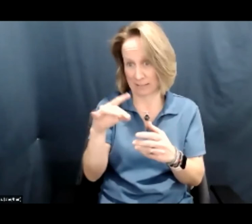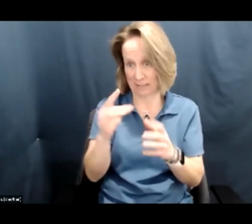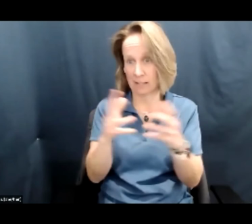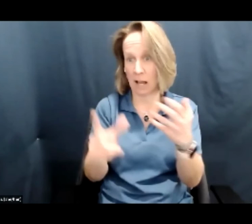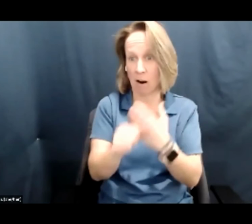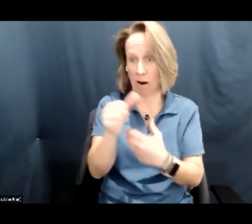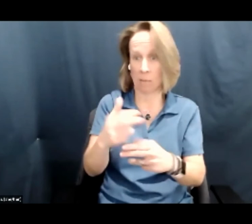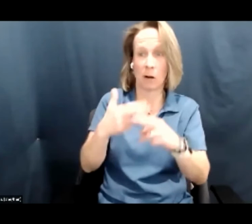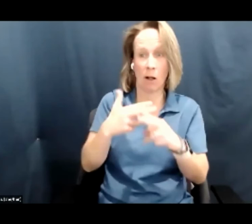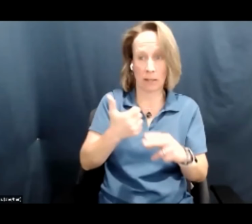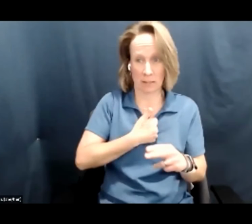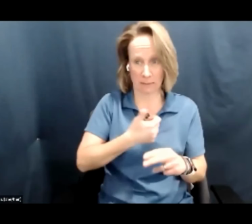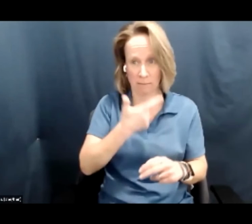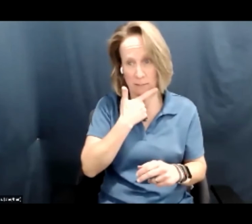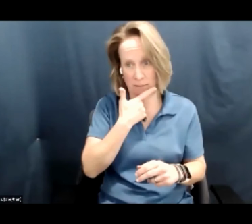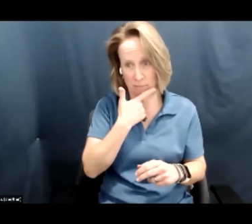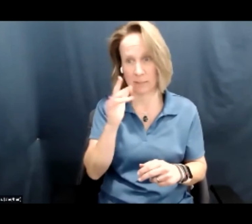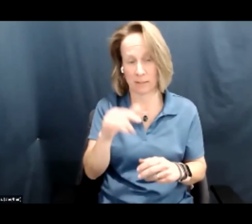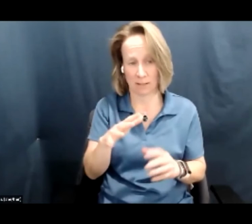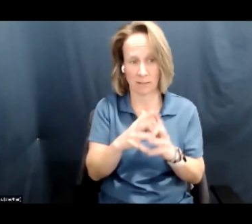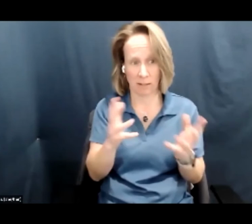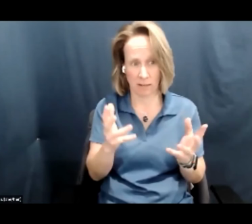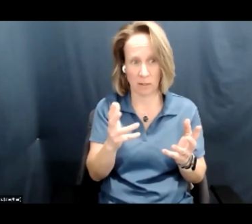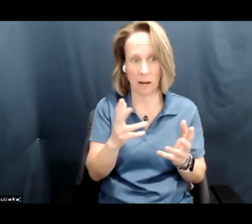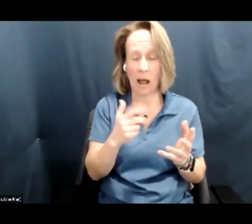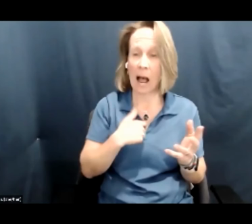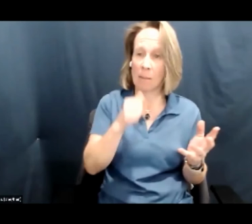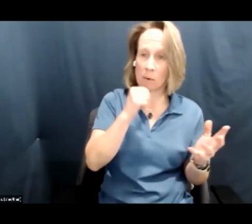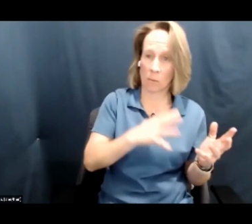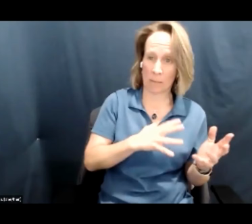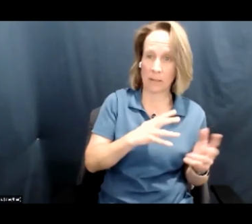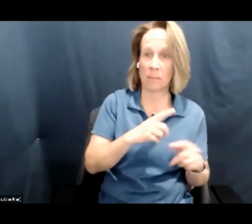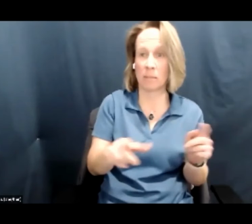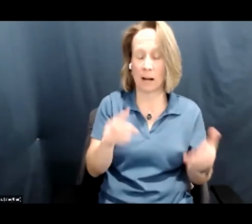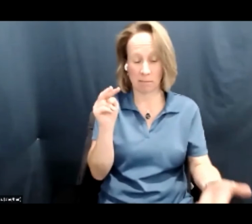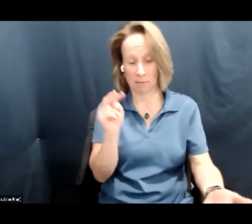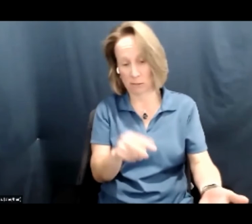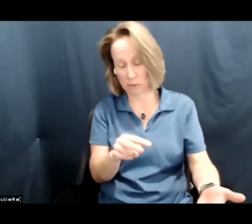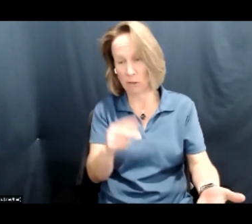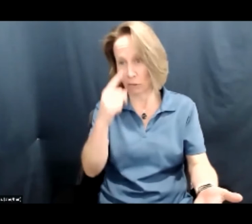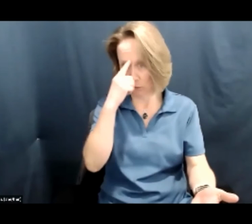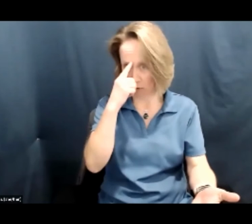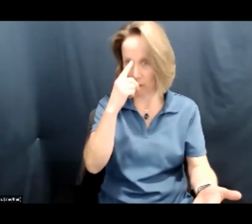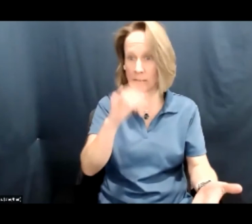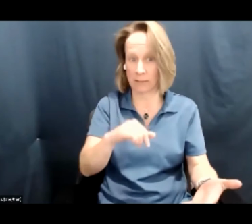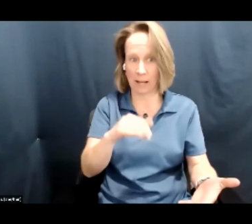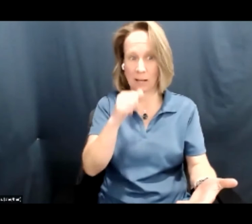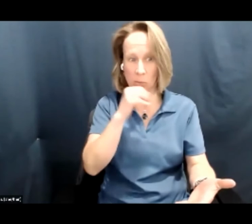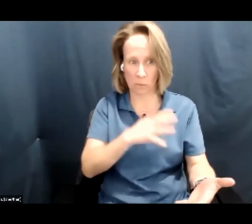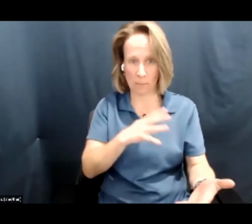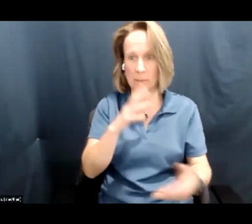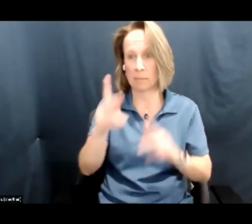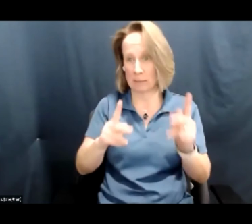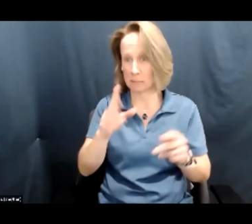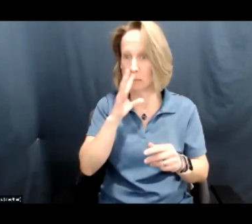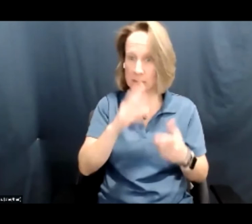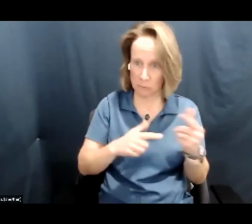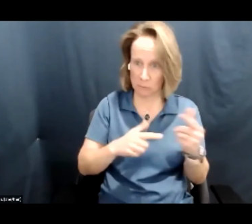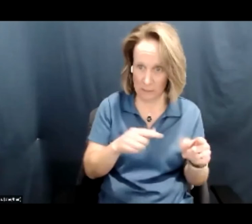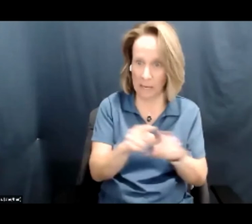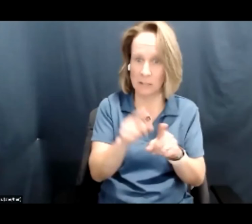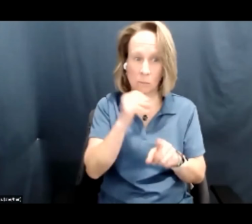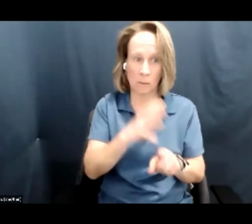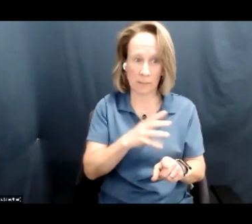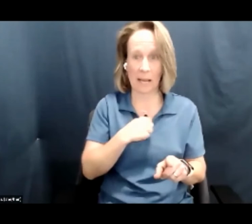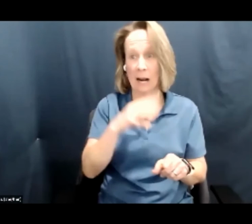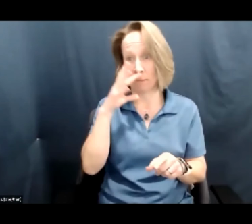as a woman, but I'm assigned female at birth. I am looked at as a woman, I am spoken to as a woman, I am treated as a woman, and I'm attracted to women.